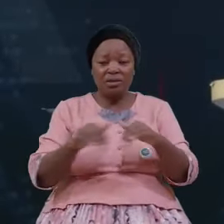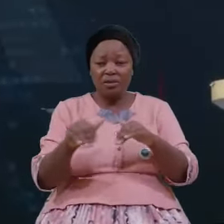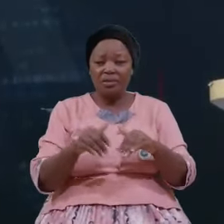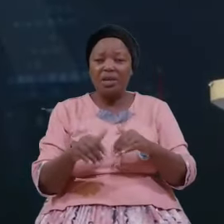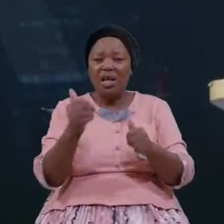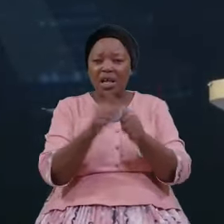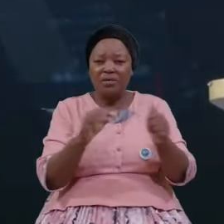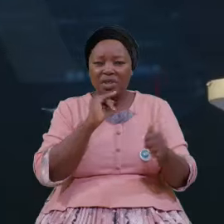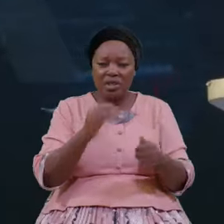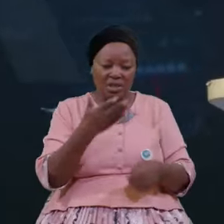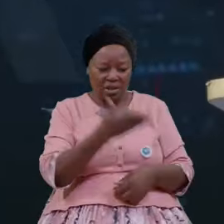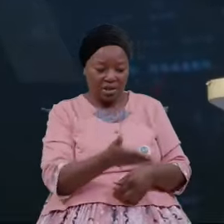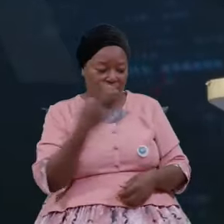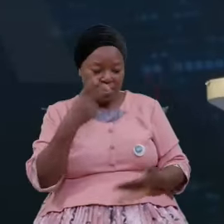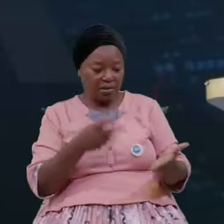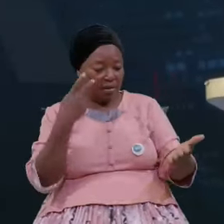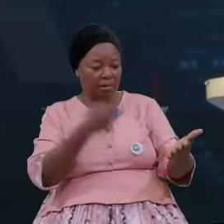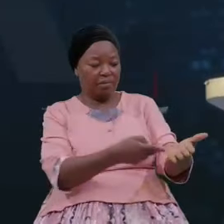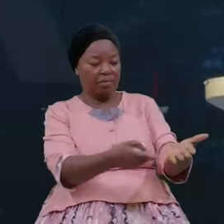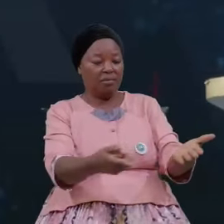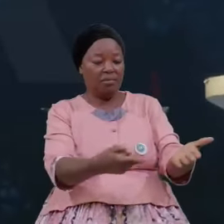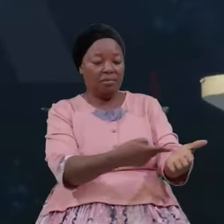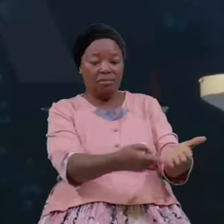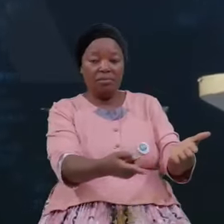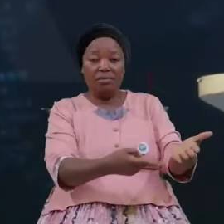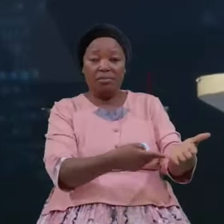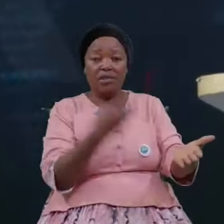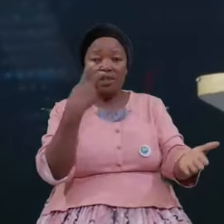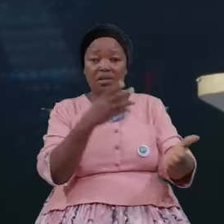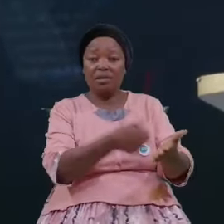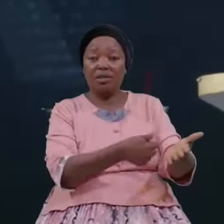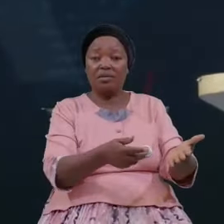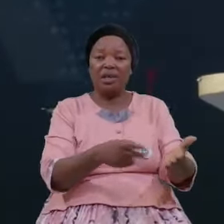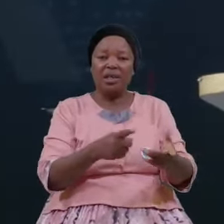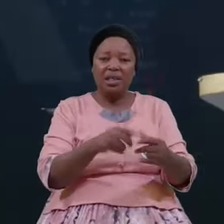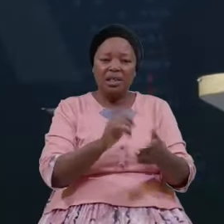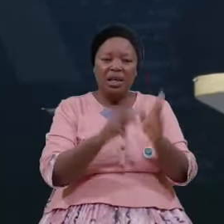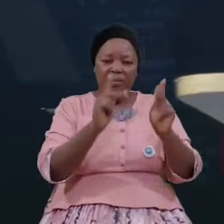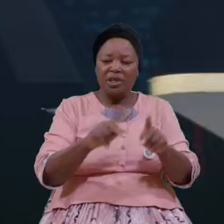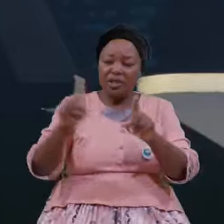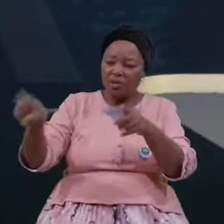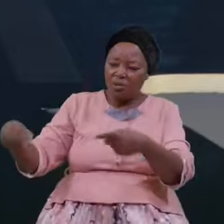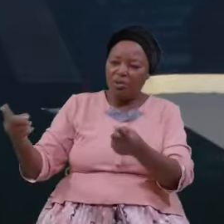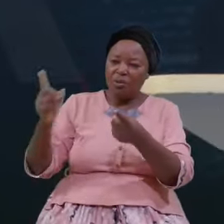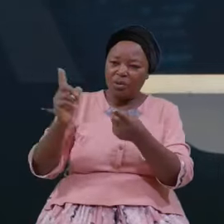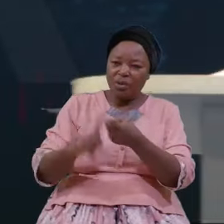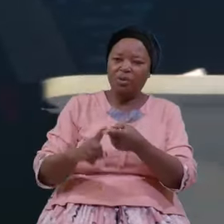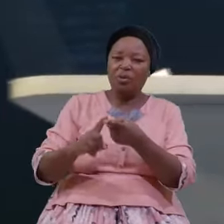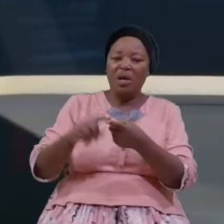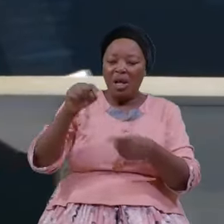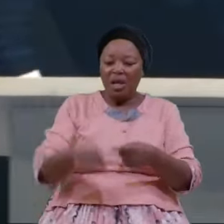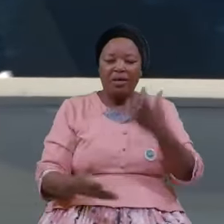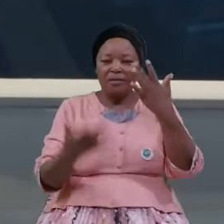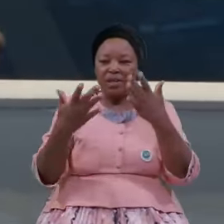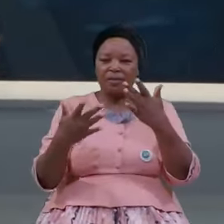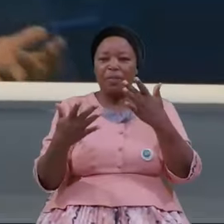They say, look at what your life was. And then that fellow goes to the other side, and he's, peeping back